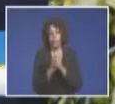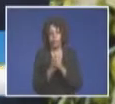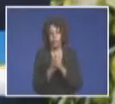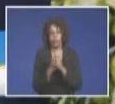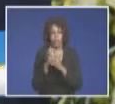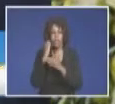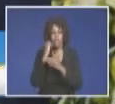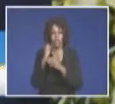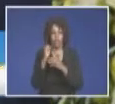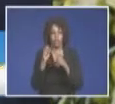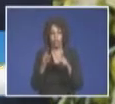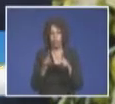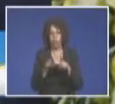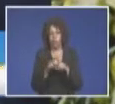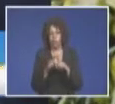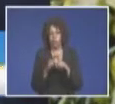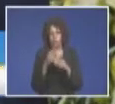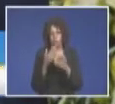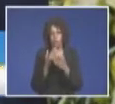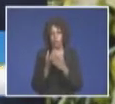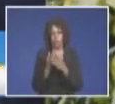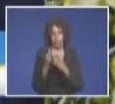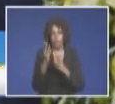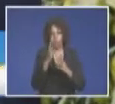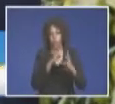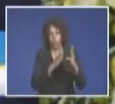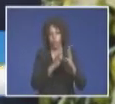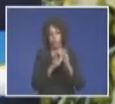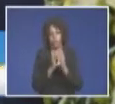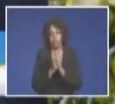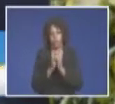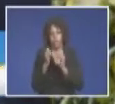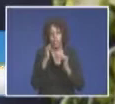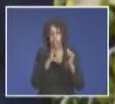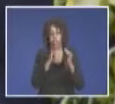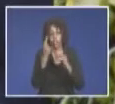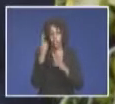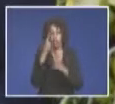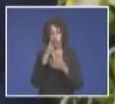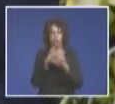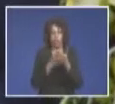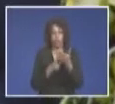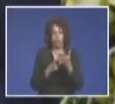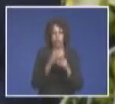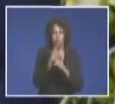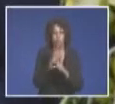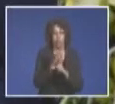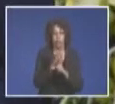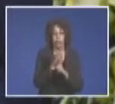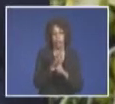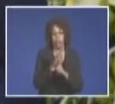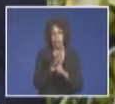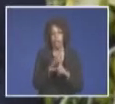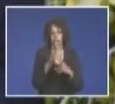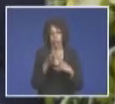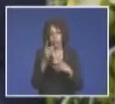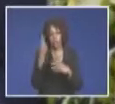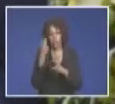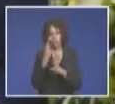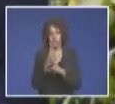She was a fearless warrior in fighting for what was right, especially for the